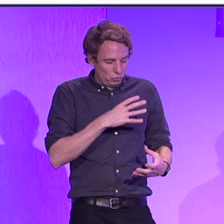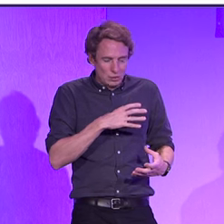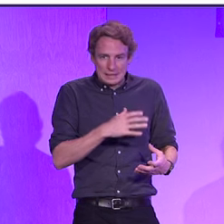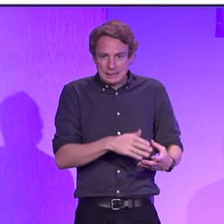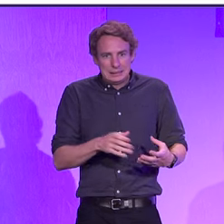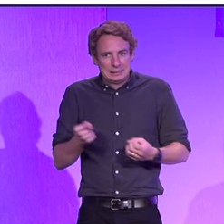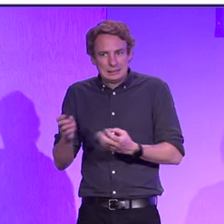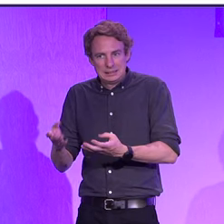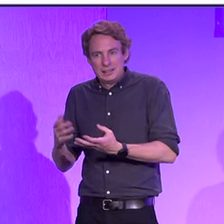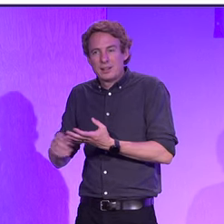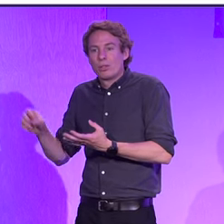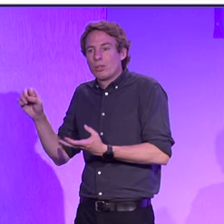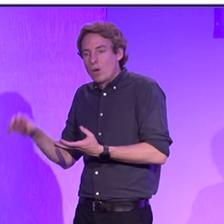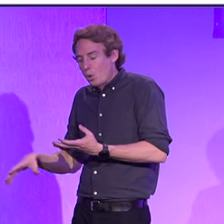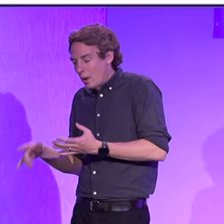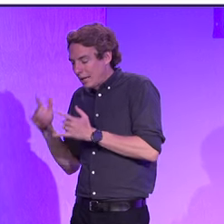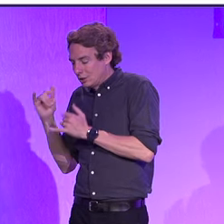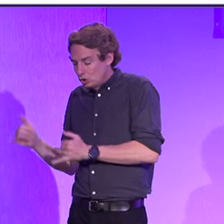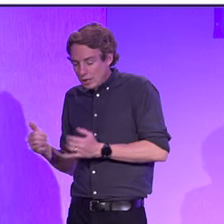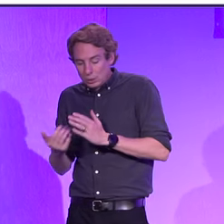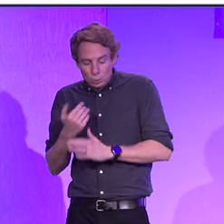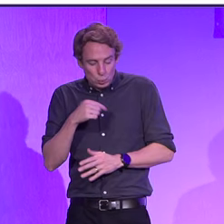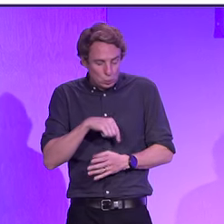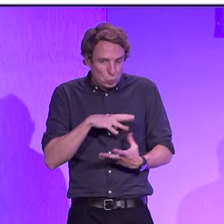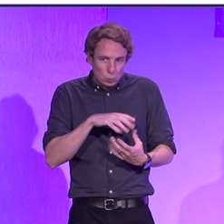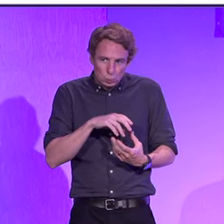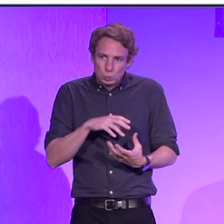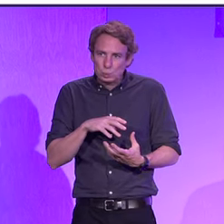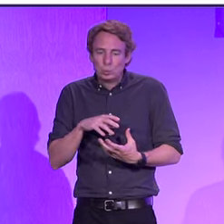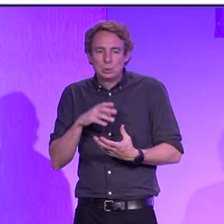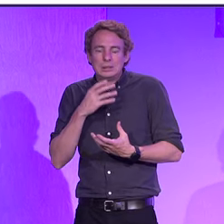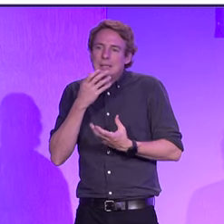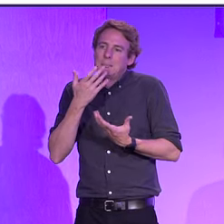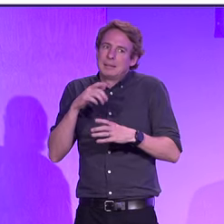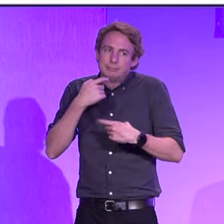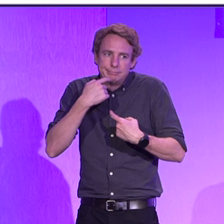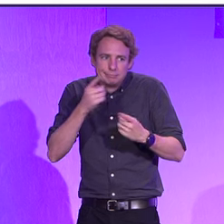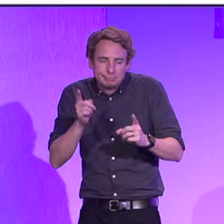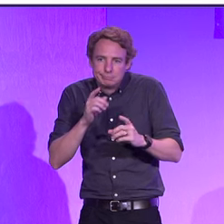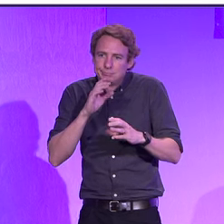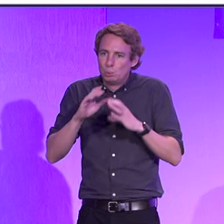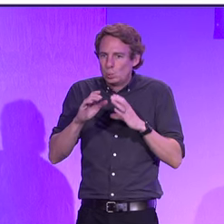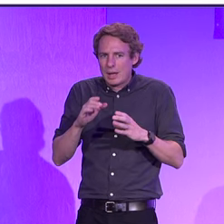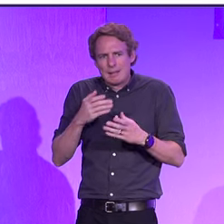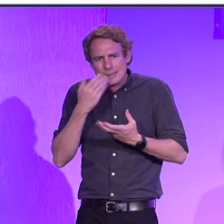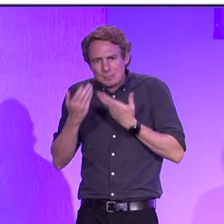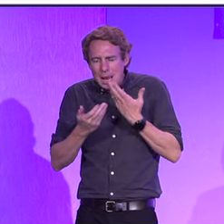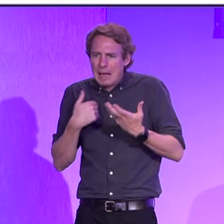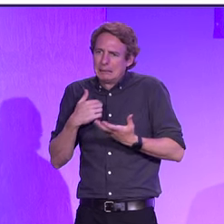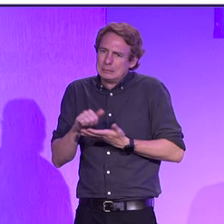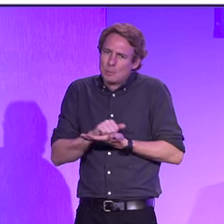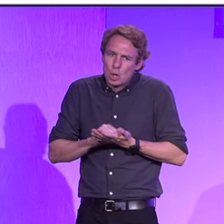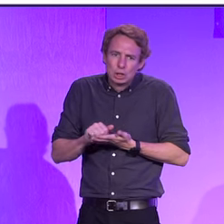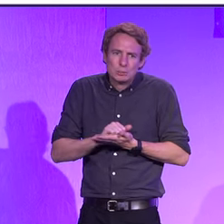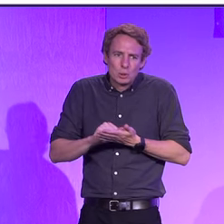burnt bread, checked for the state of the new dough, and then explained to everyone and profusely